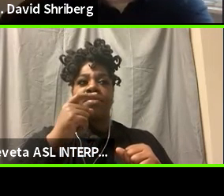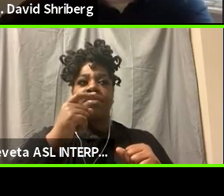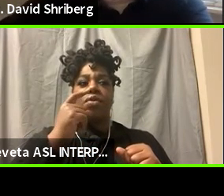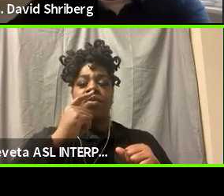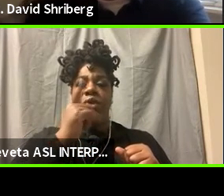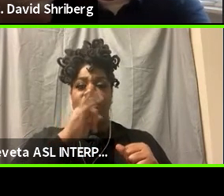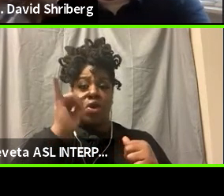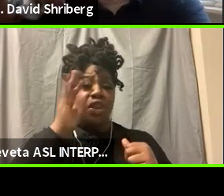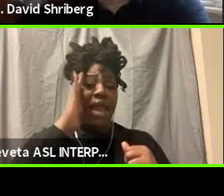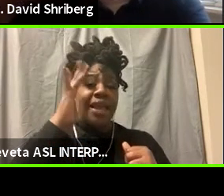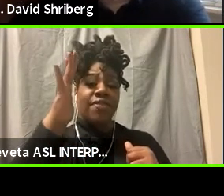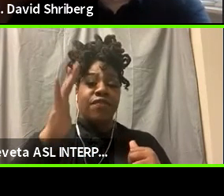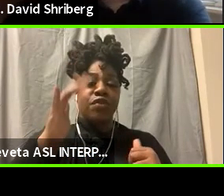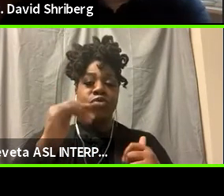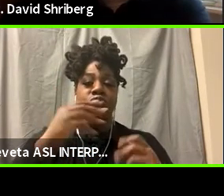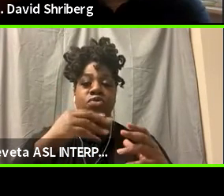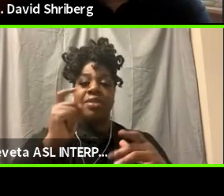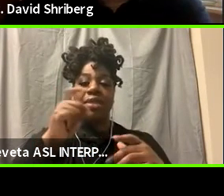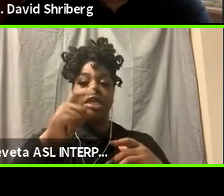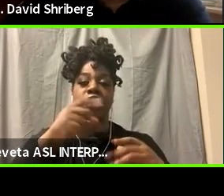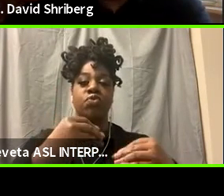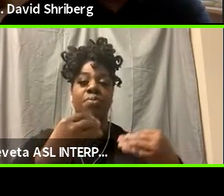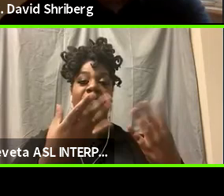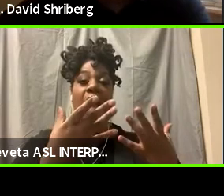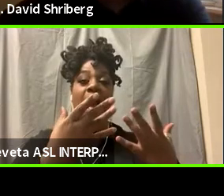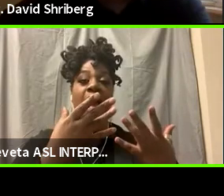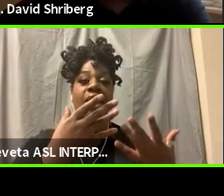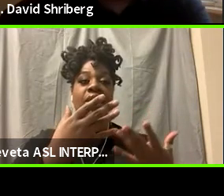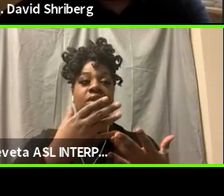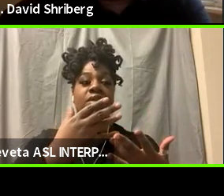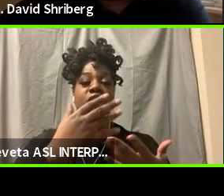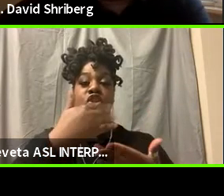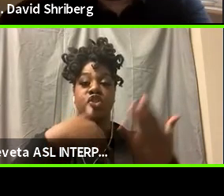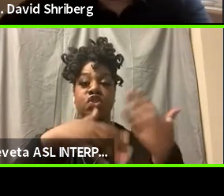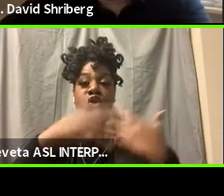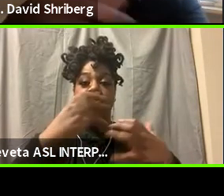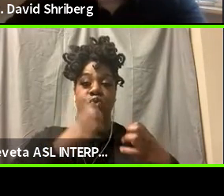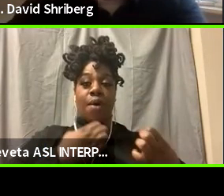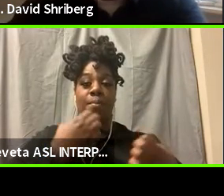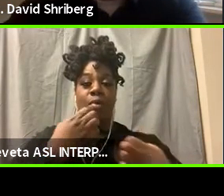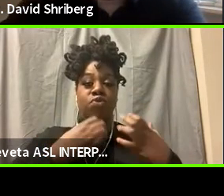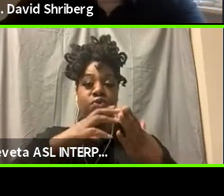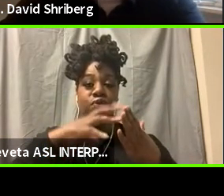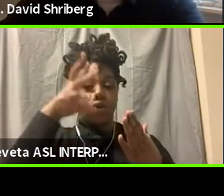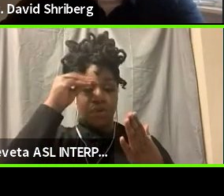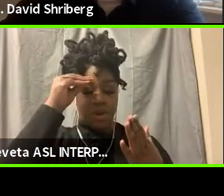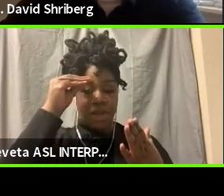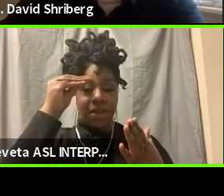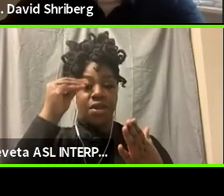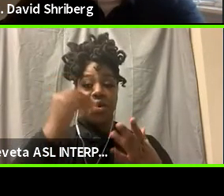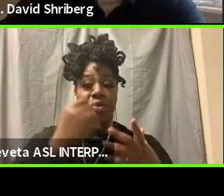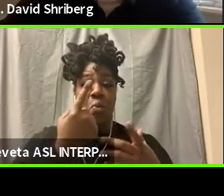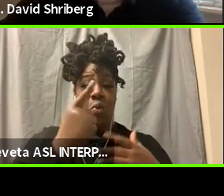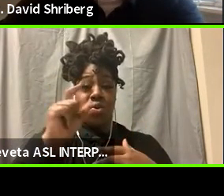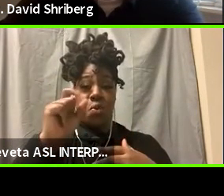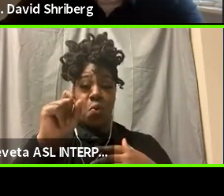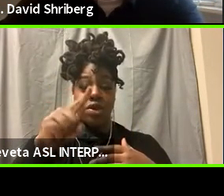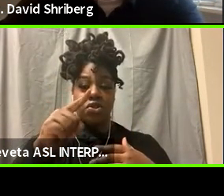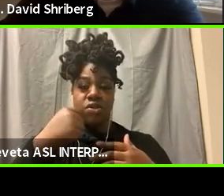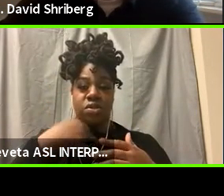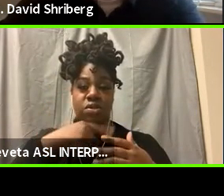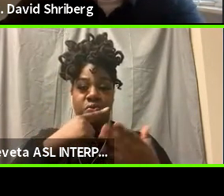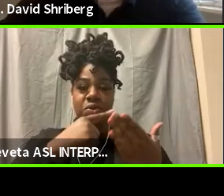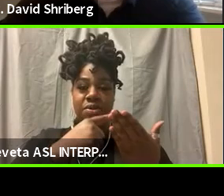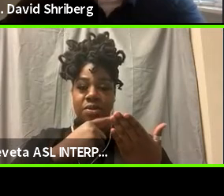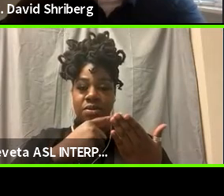address social justice. One question shared with us tonight says, although we talk about the need for social emotional learning